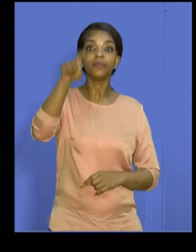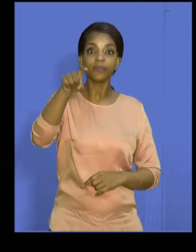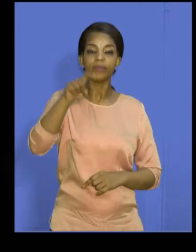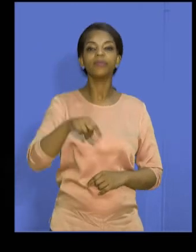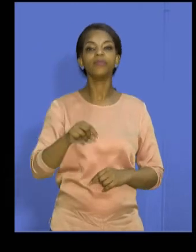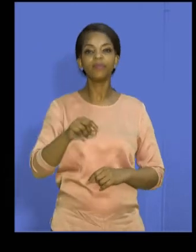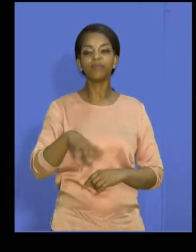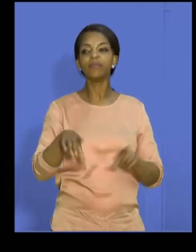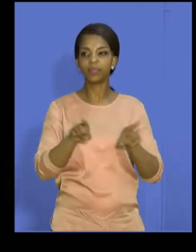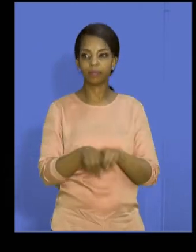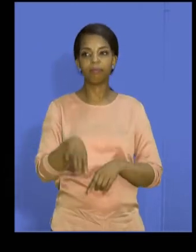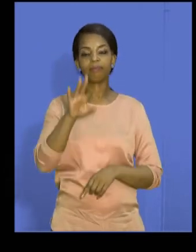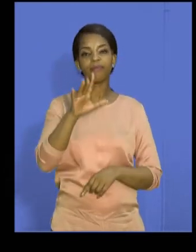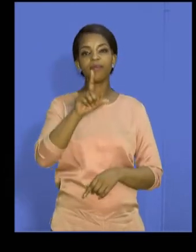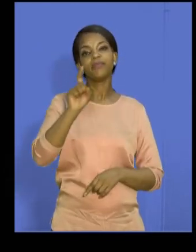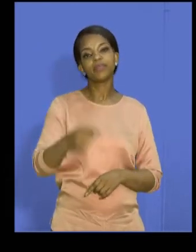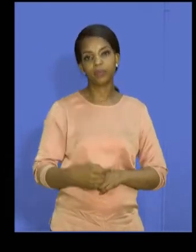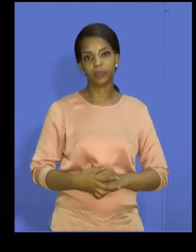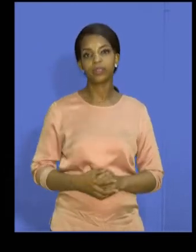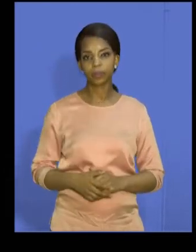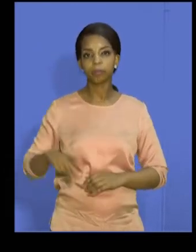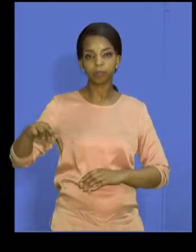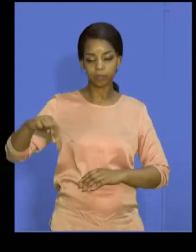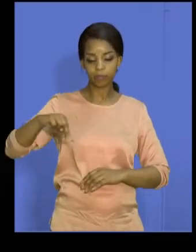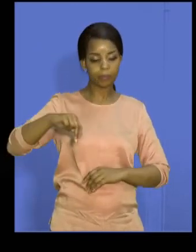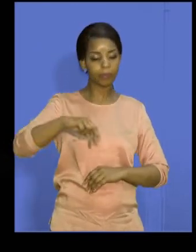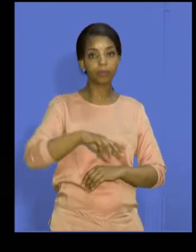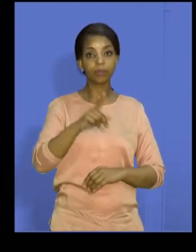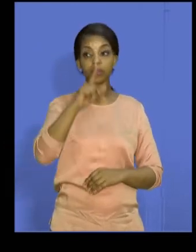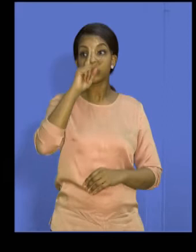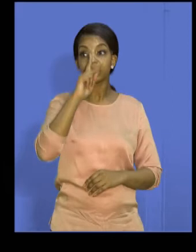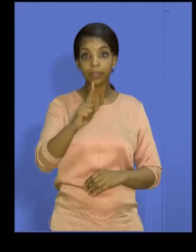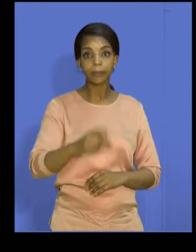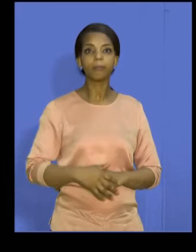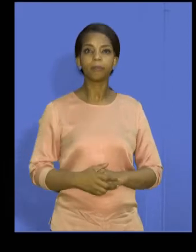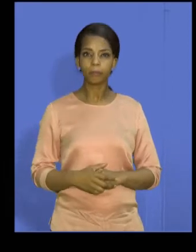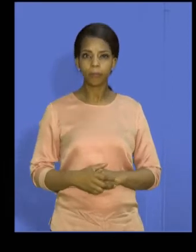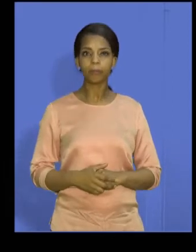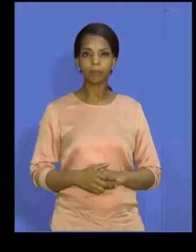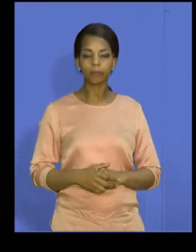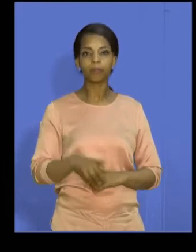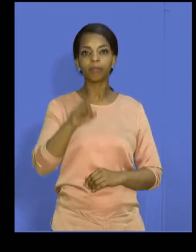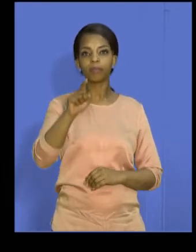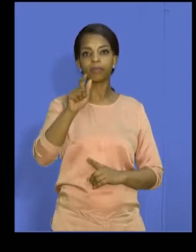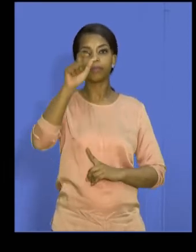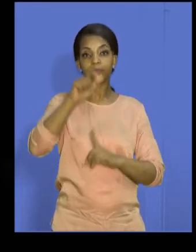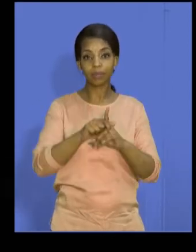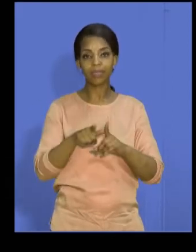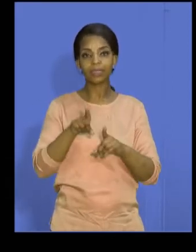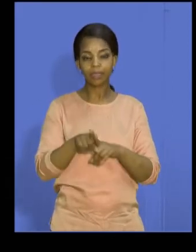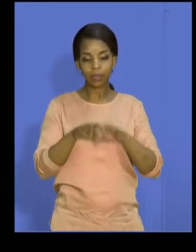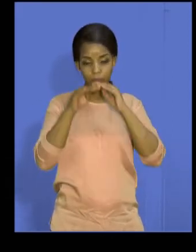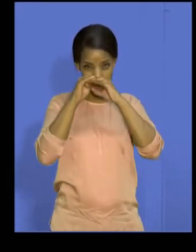with the days, as the days progresses for the first week, the person is walking the very same number